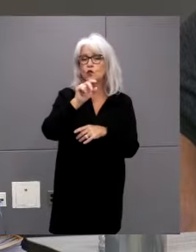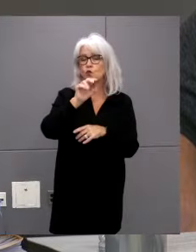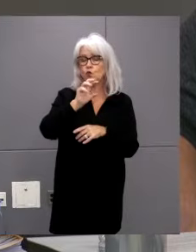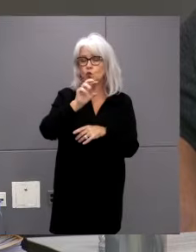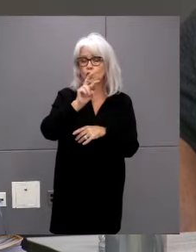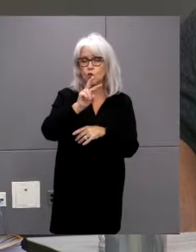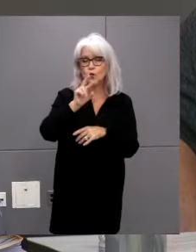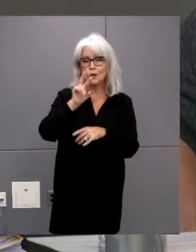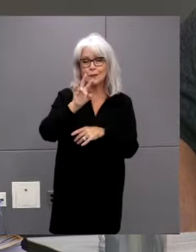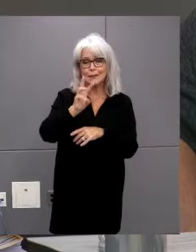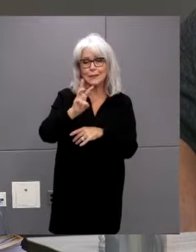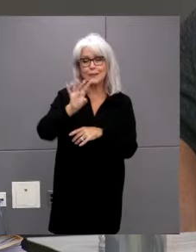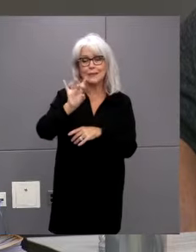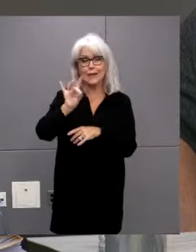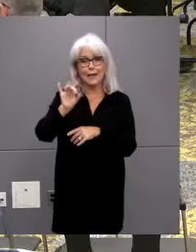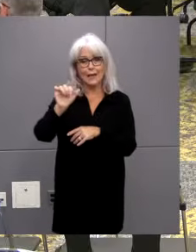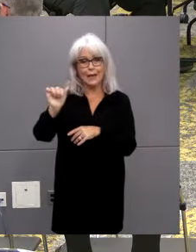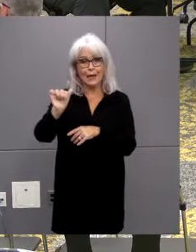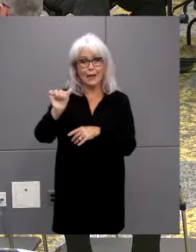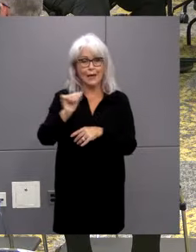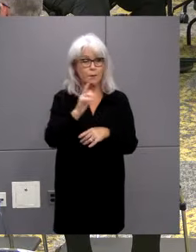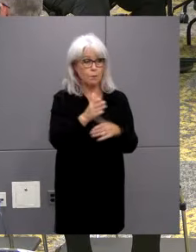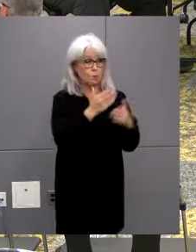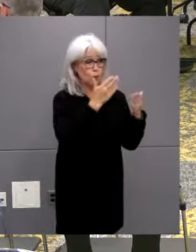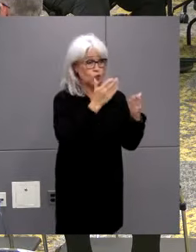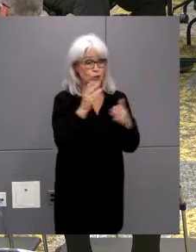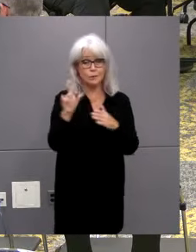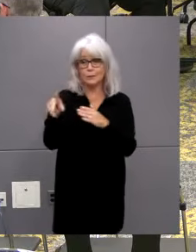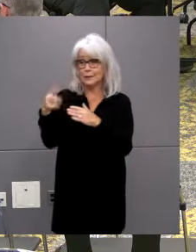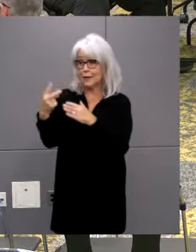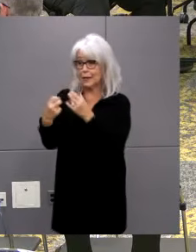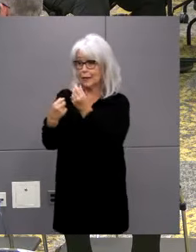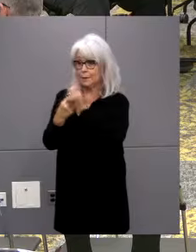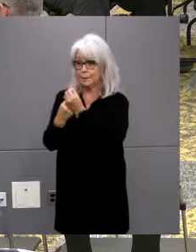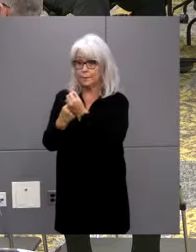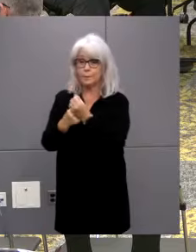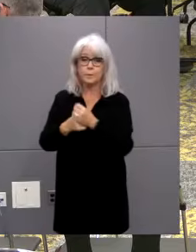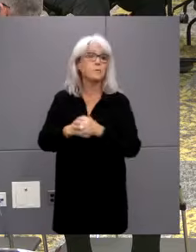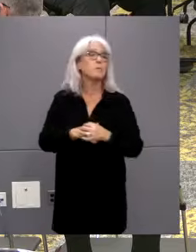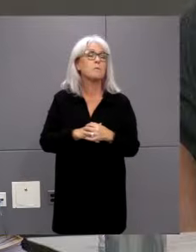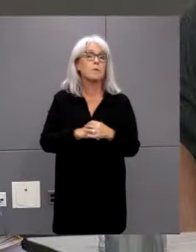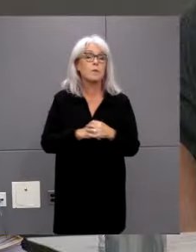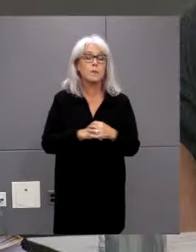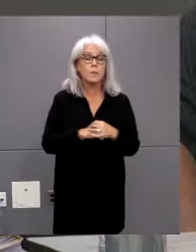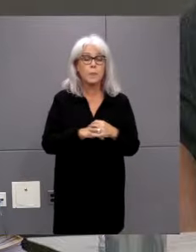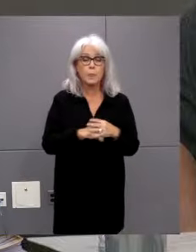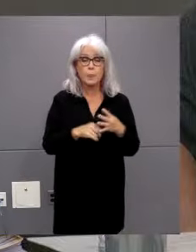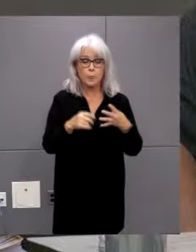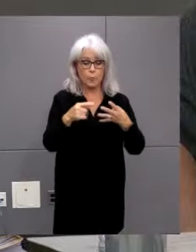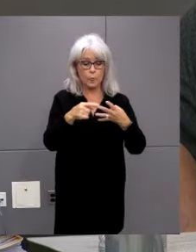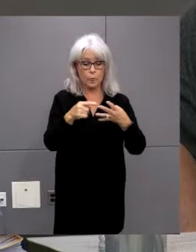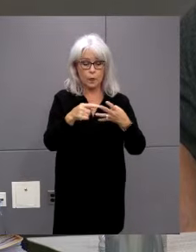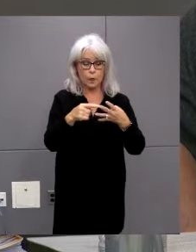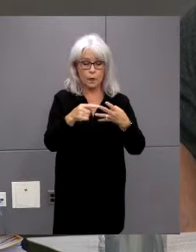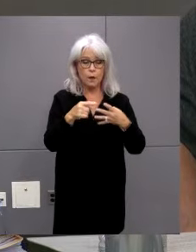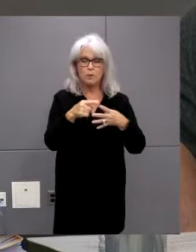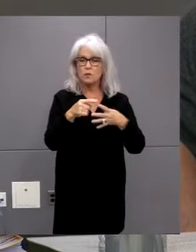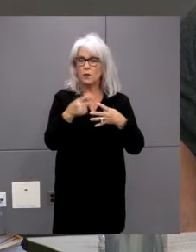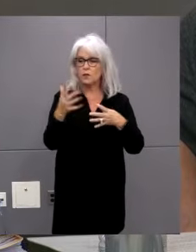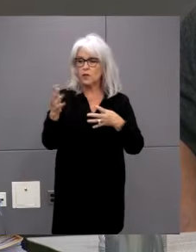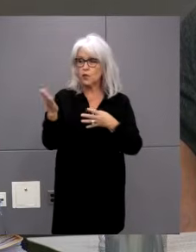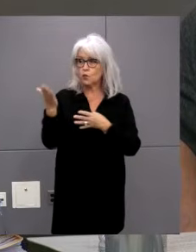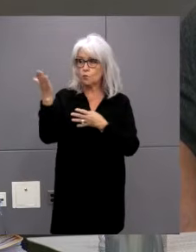15.268(1)A. I'll make that motion. Second. Okay, we've got a motion on that that's